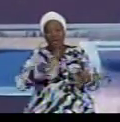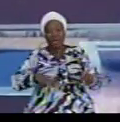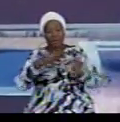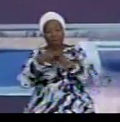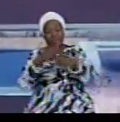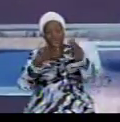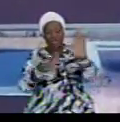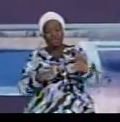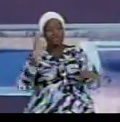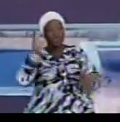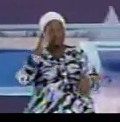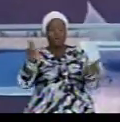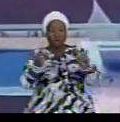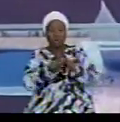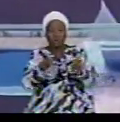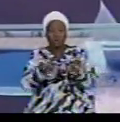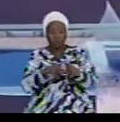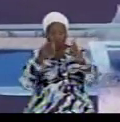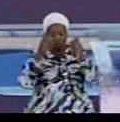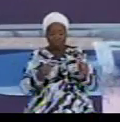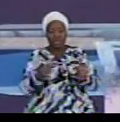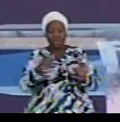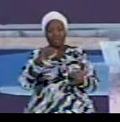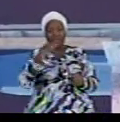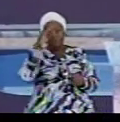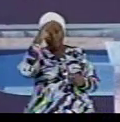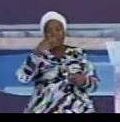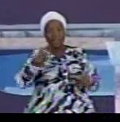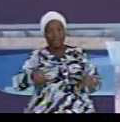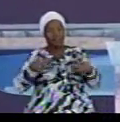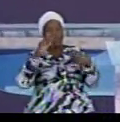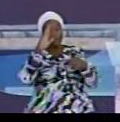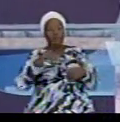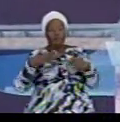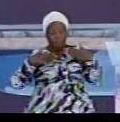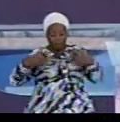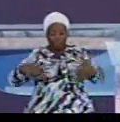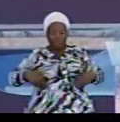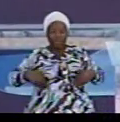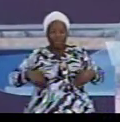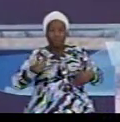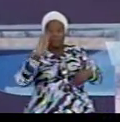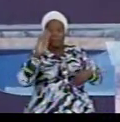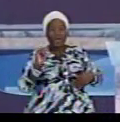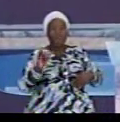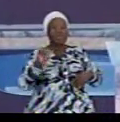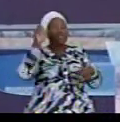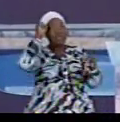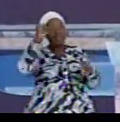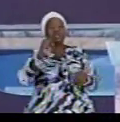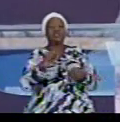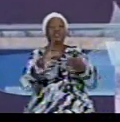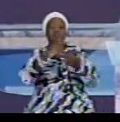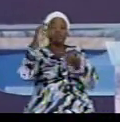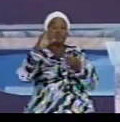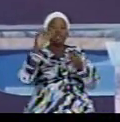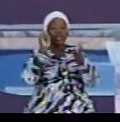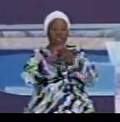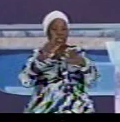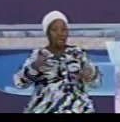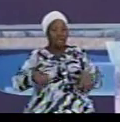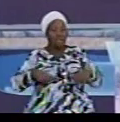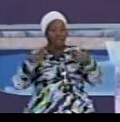shall also quicken, make alive your mortal bodies by his spirit that